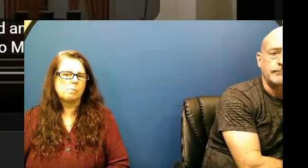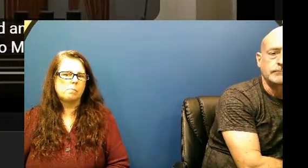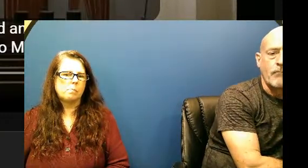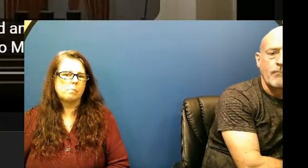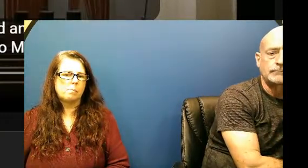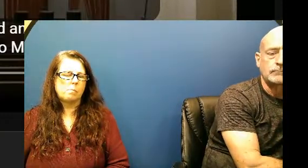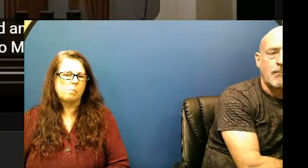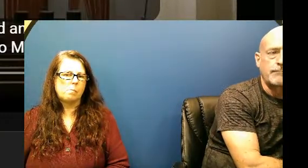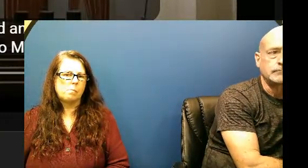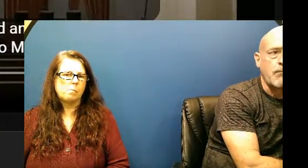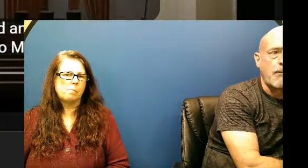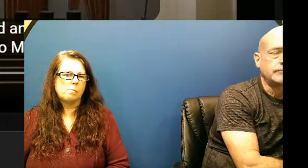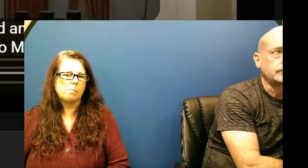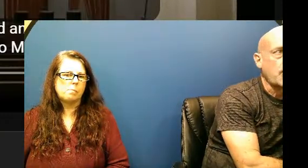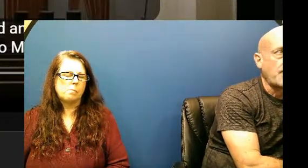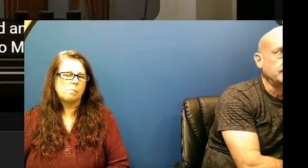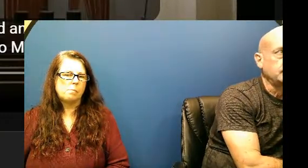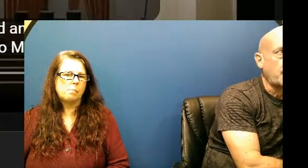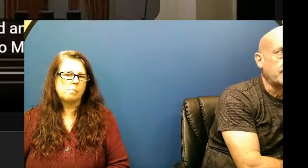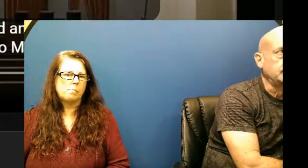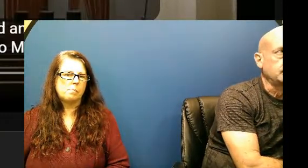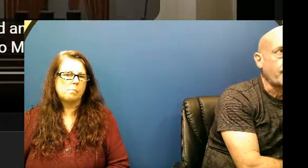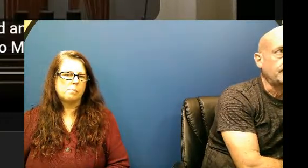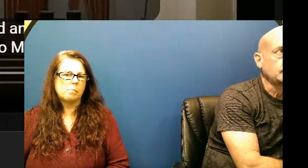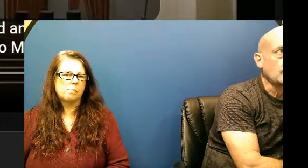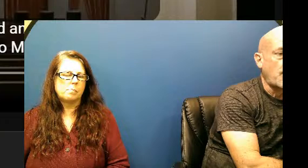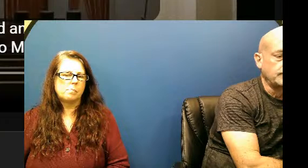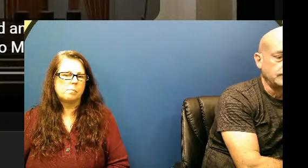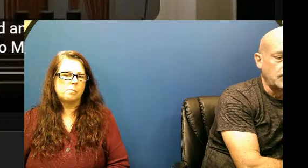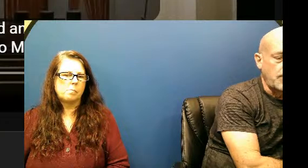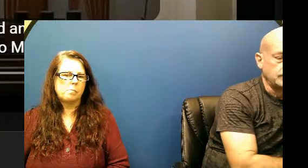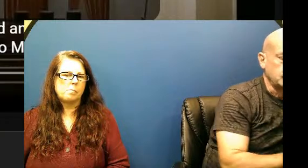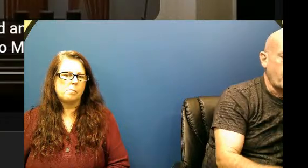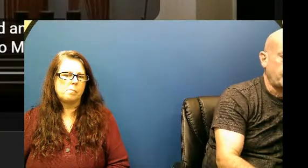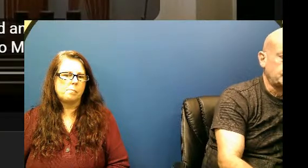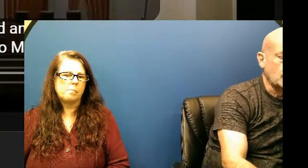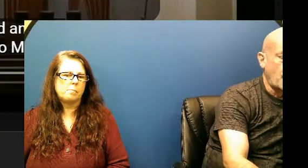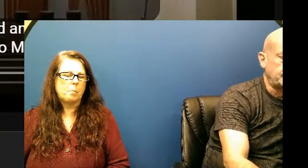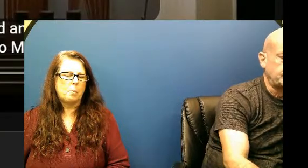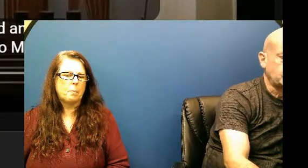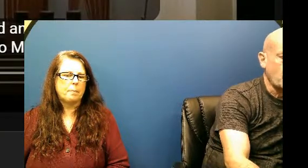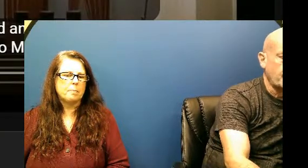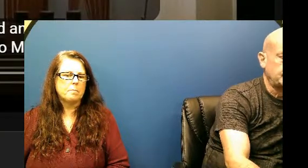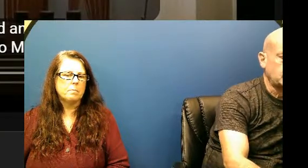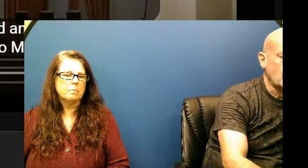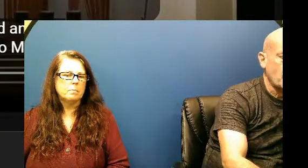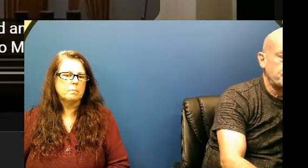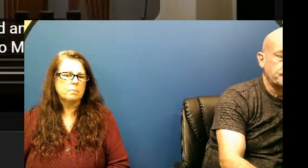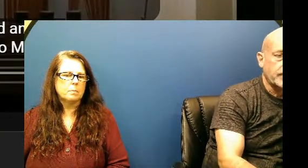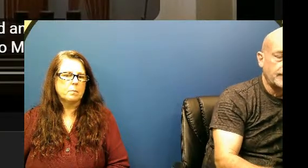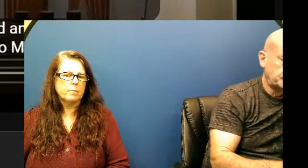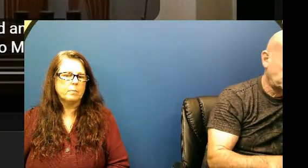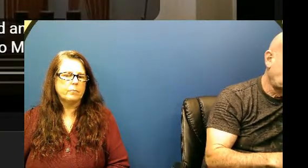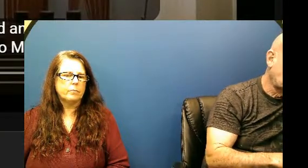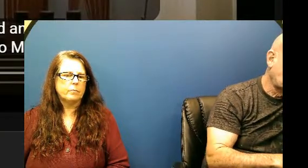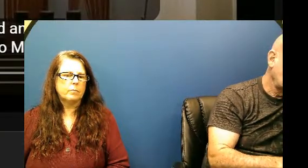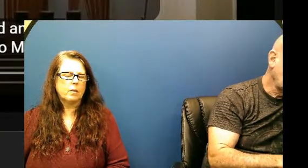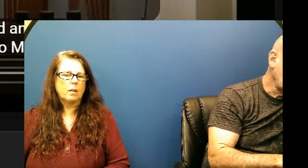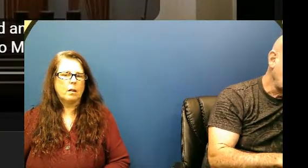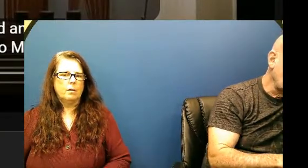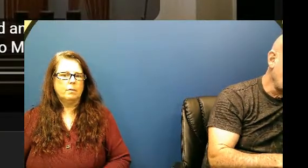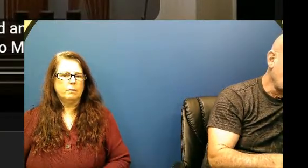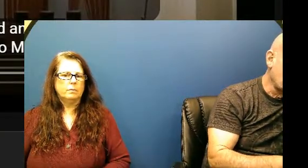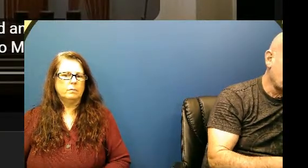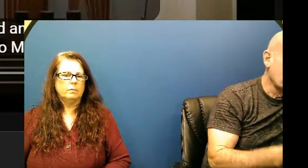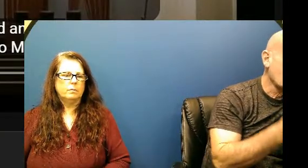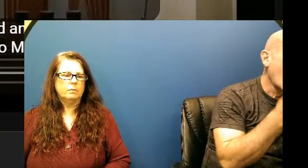be used in the future. Well, that has nothing to do with data security. So the core feature of the divestiture